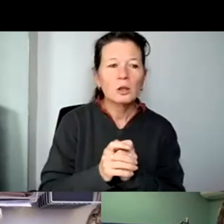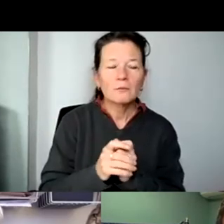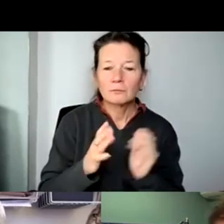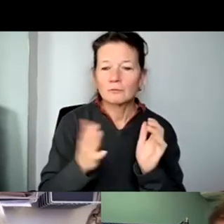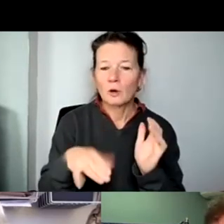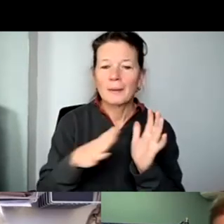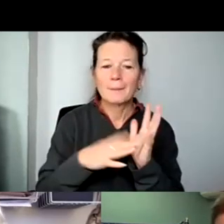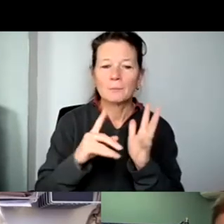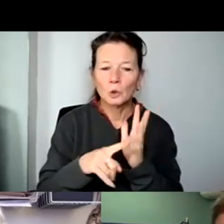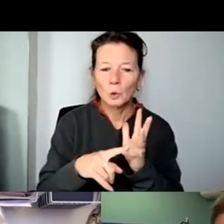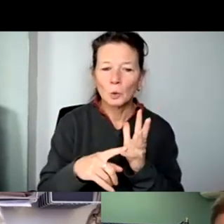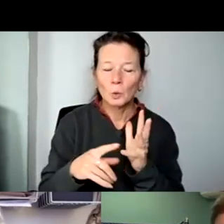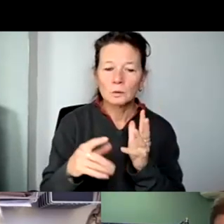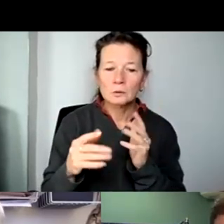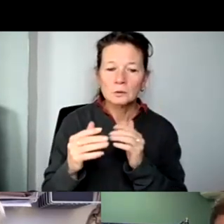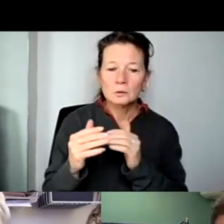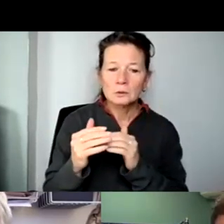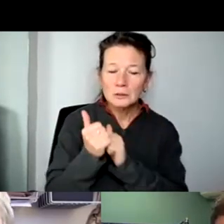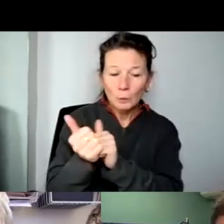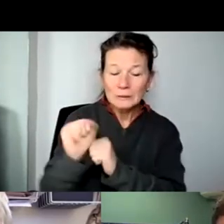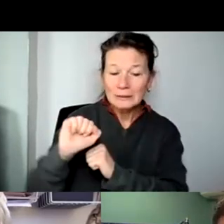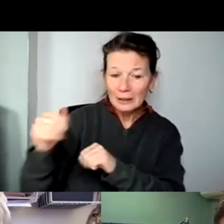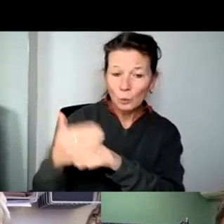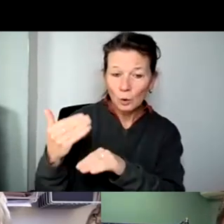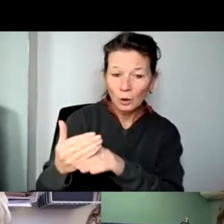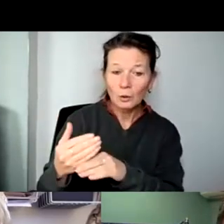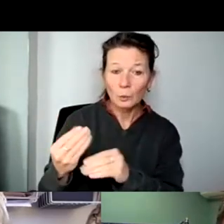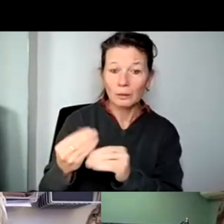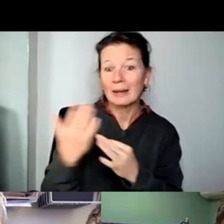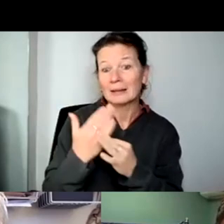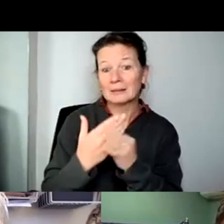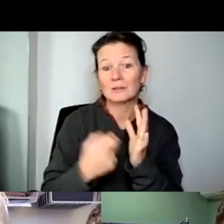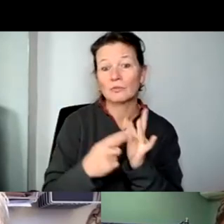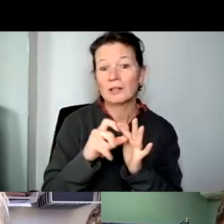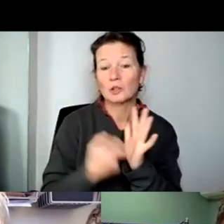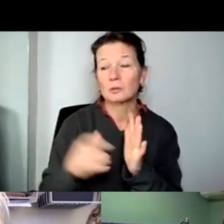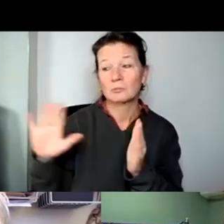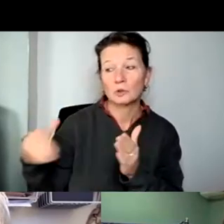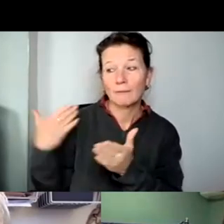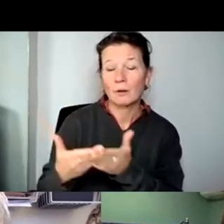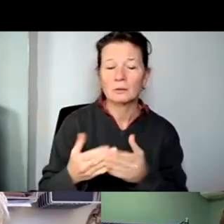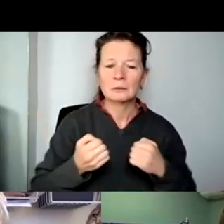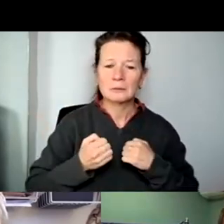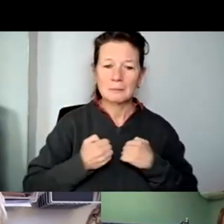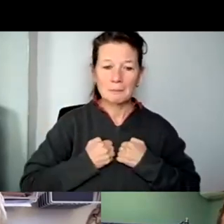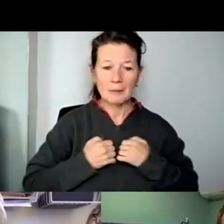been supportive of their work with access riders so far. From my